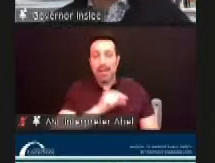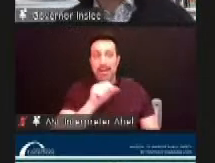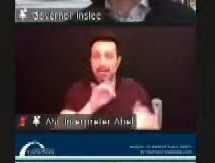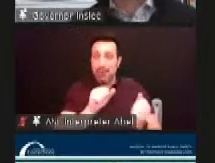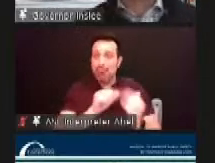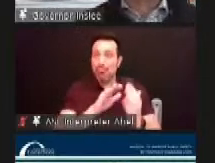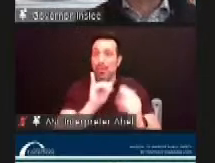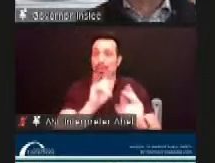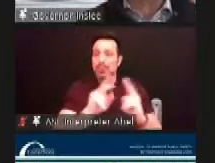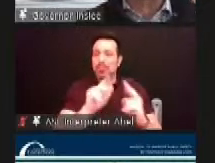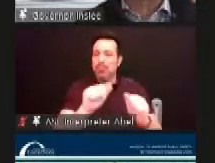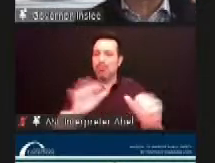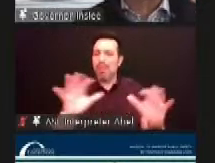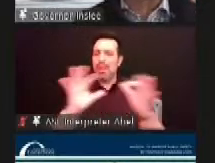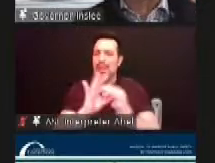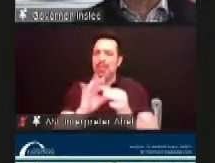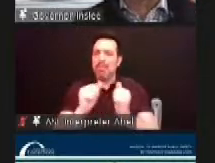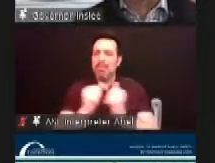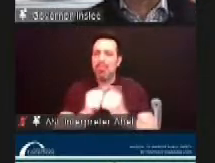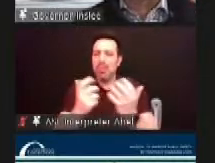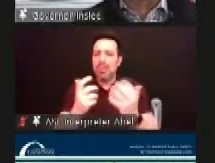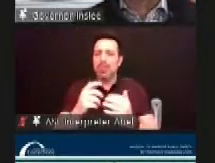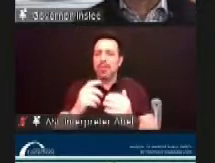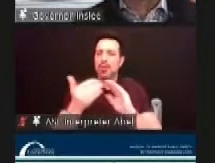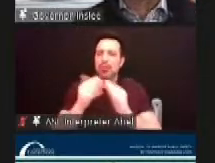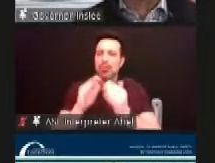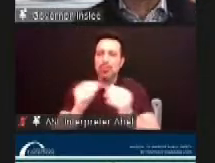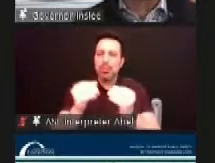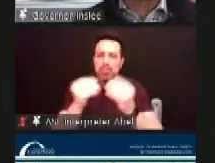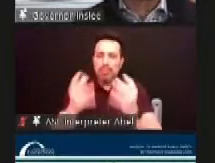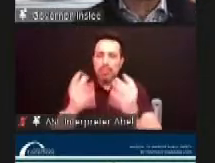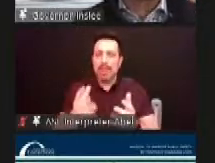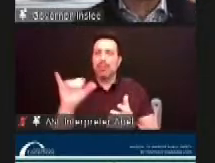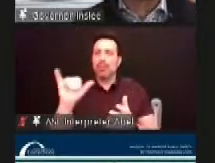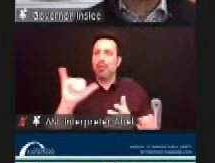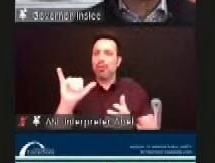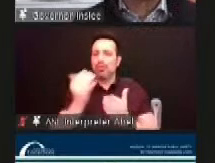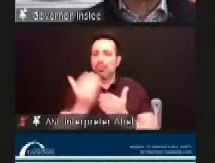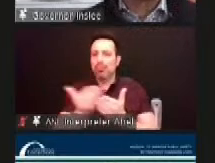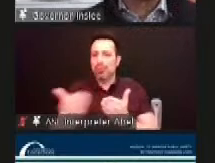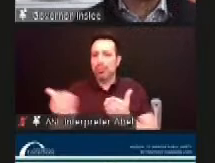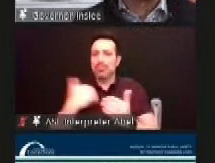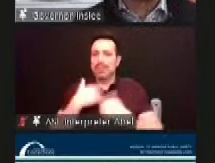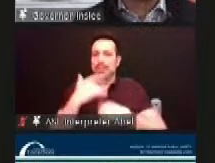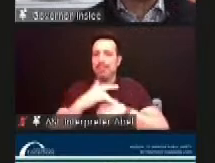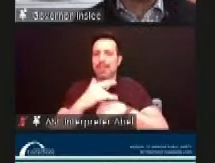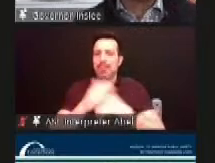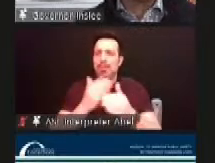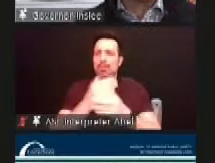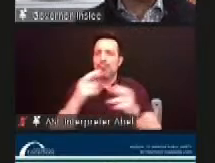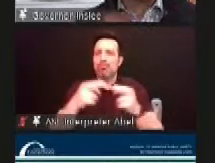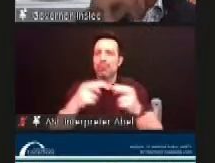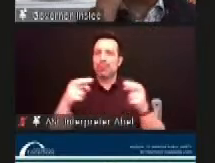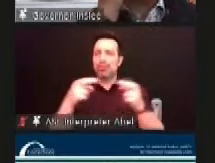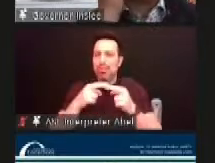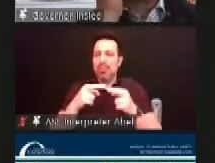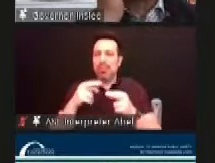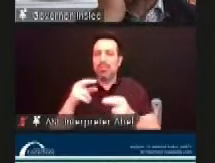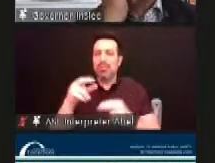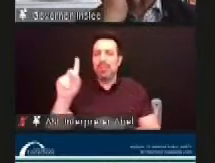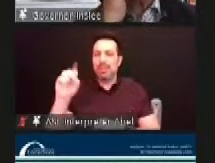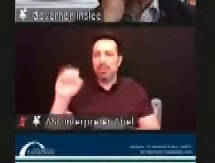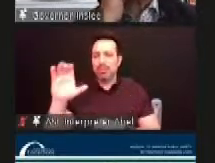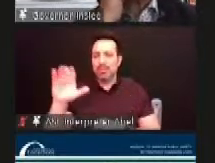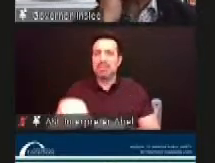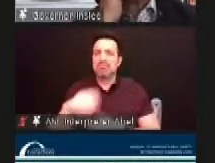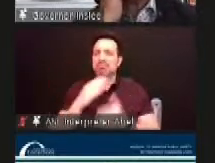people, we try to link them up with a lot of our community providers and also resources that are available through our regional funds with DOC. And some of